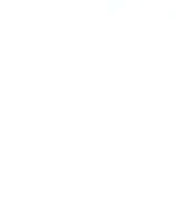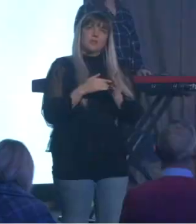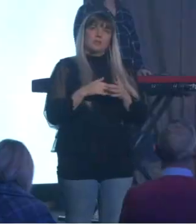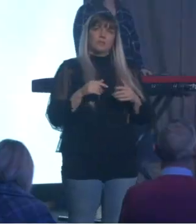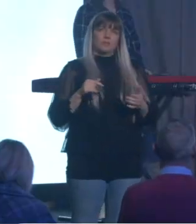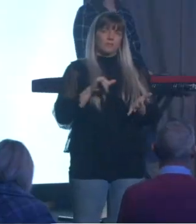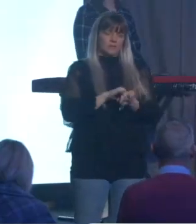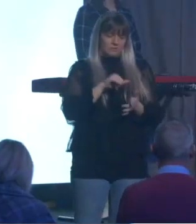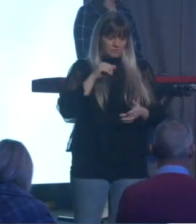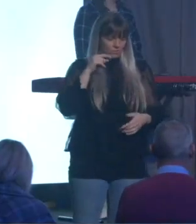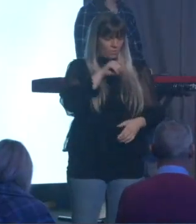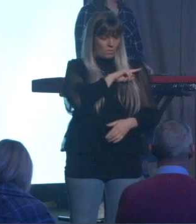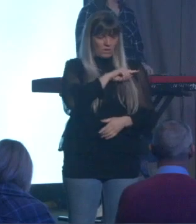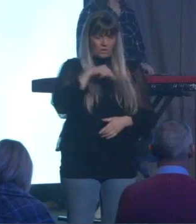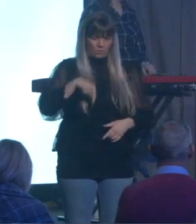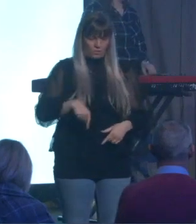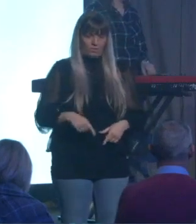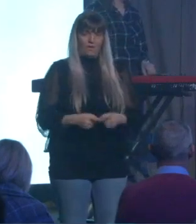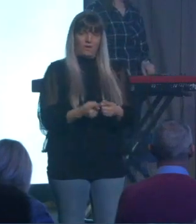So we bless your name, Jesus.